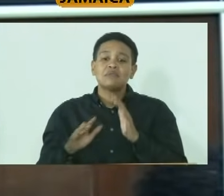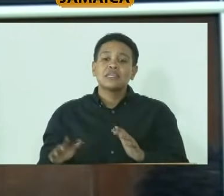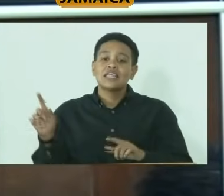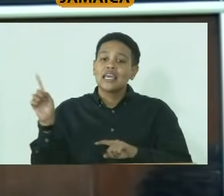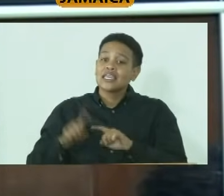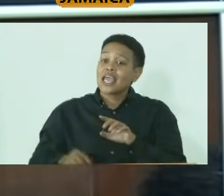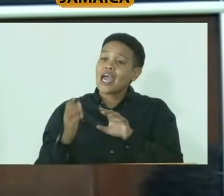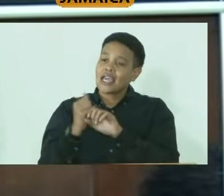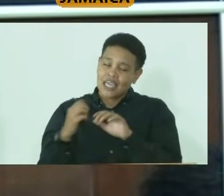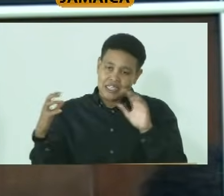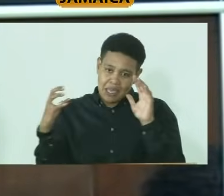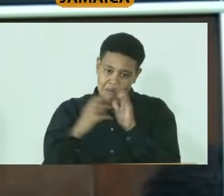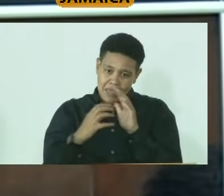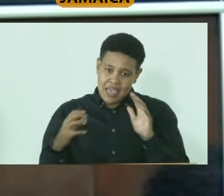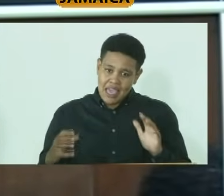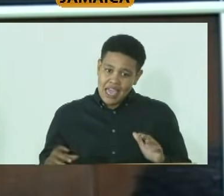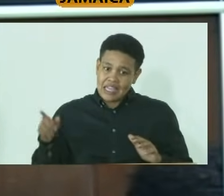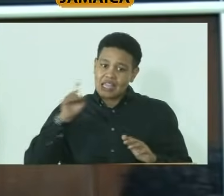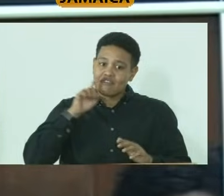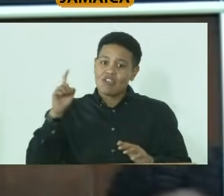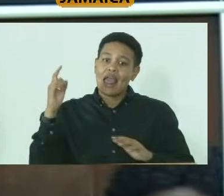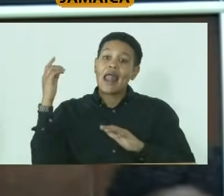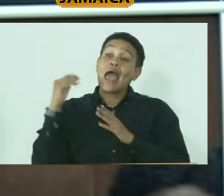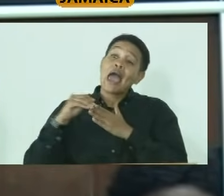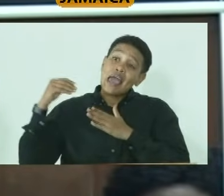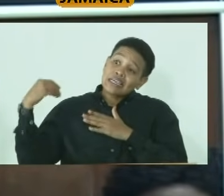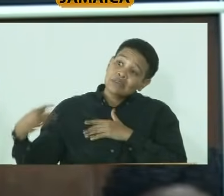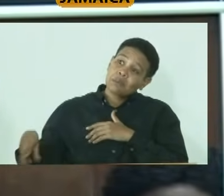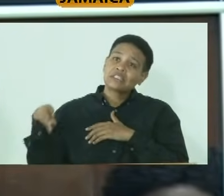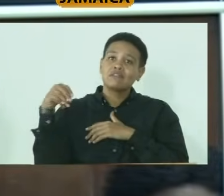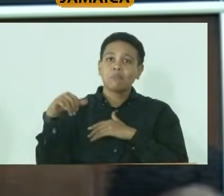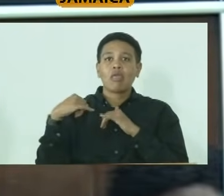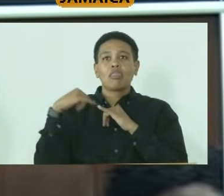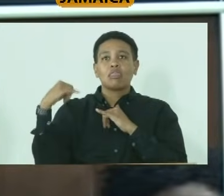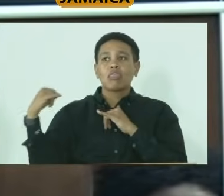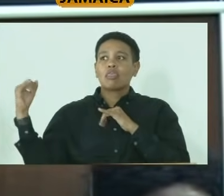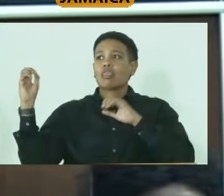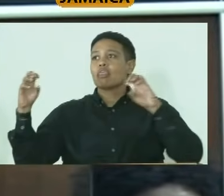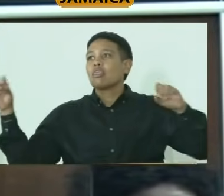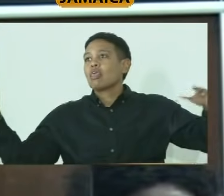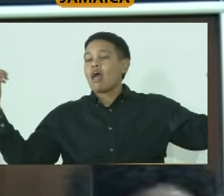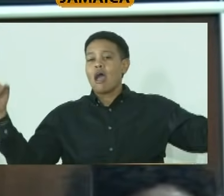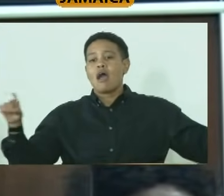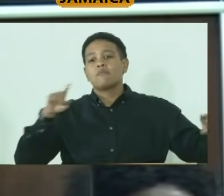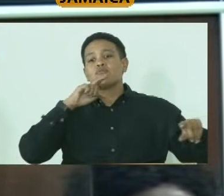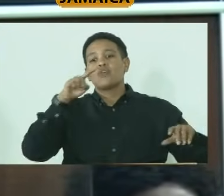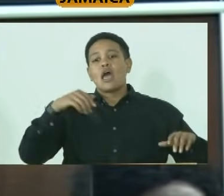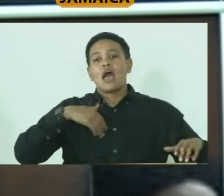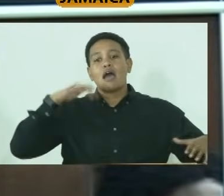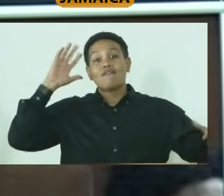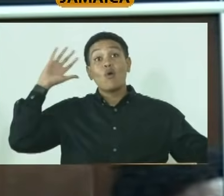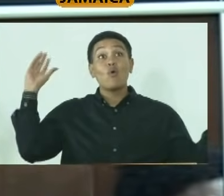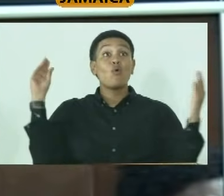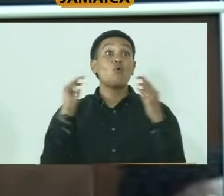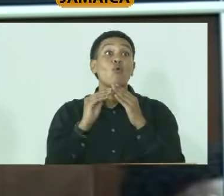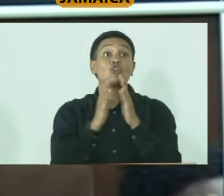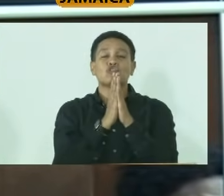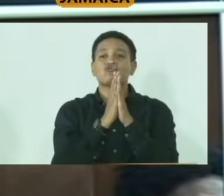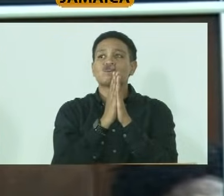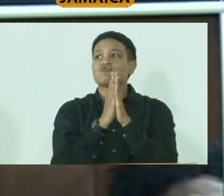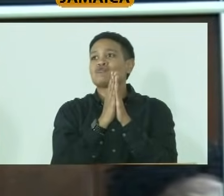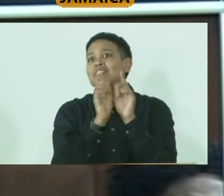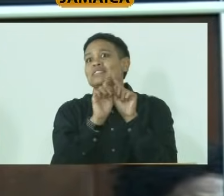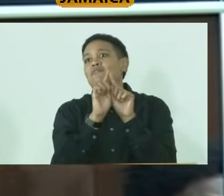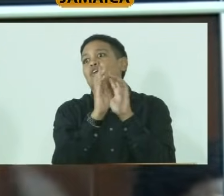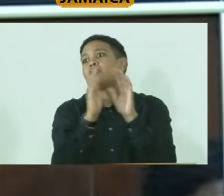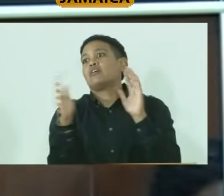a meter. And it is expensive to rewire it. So the reality is you have a whole cross-section of